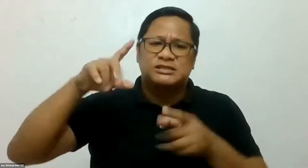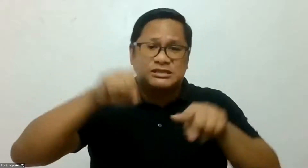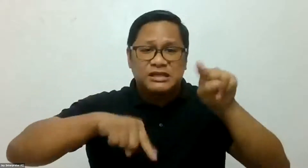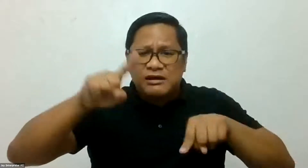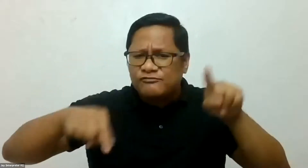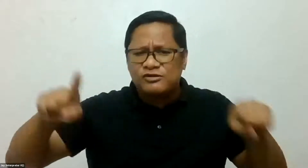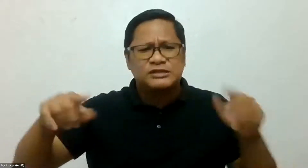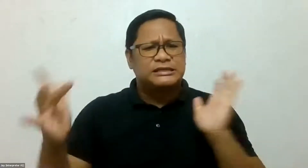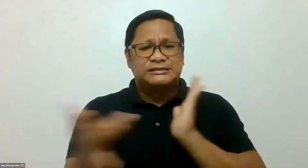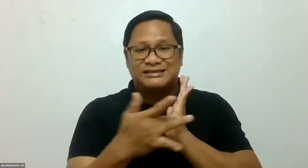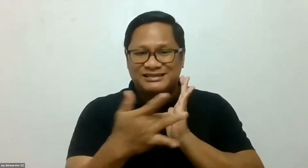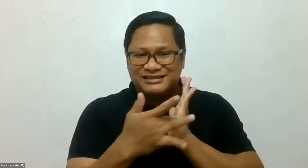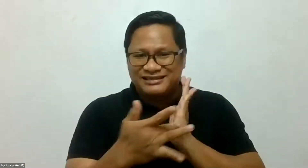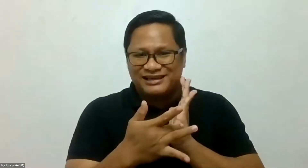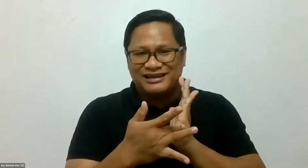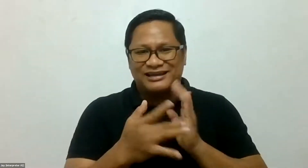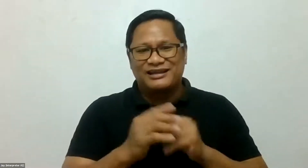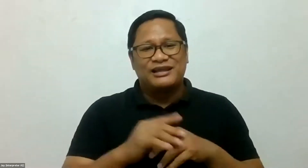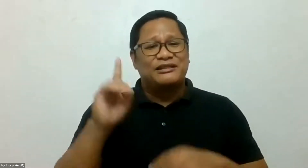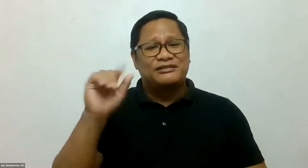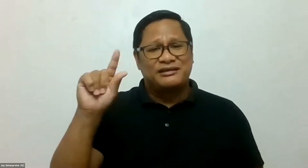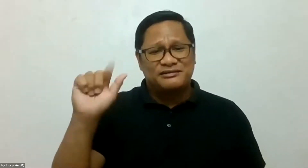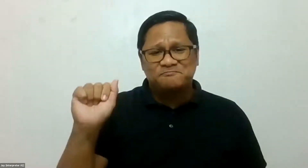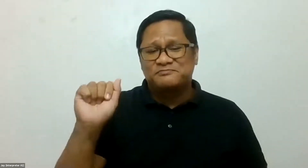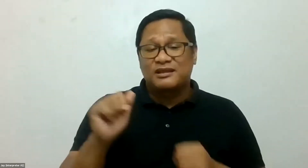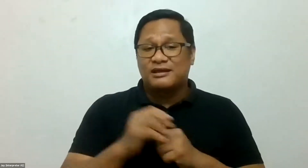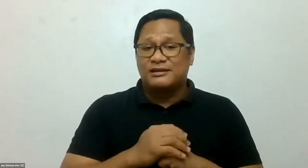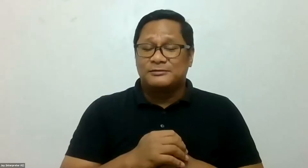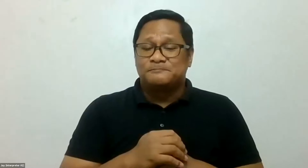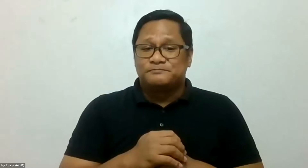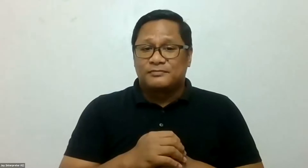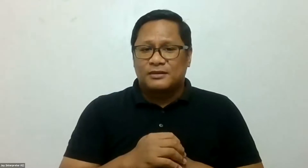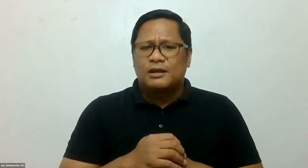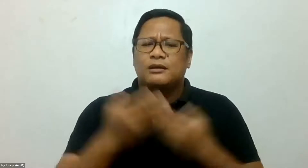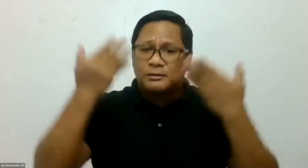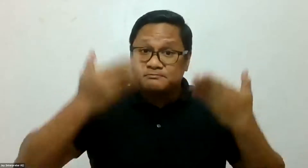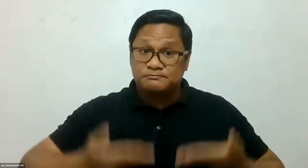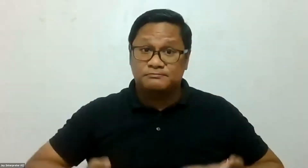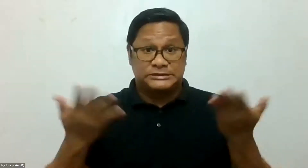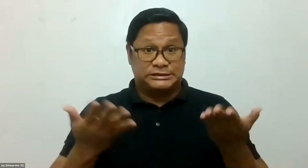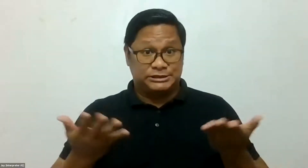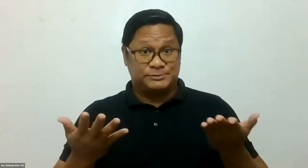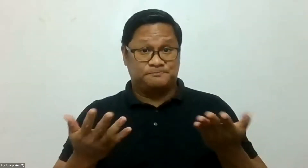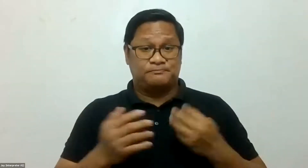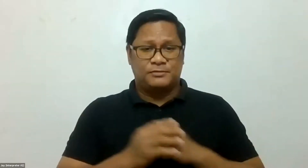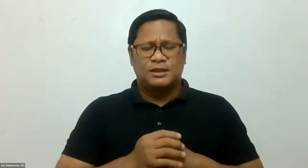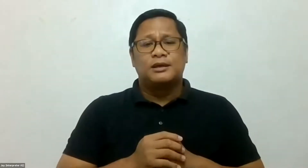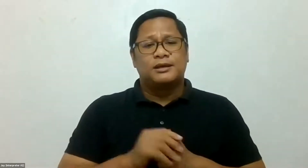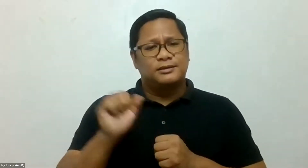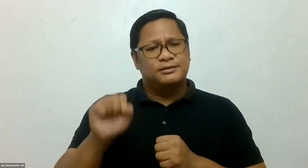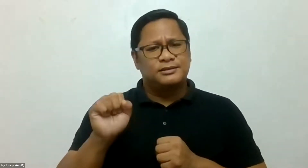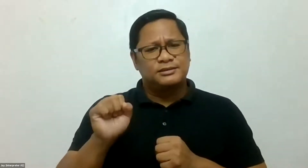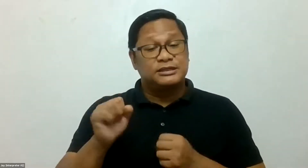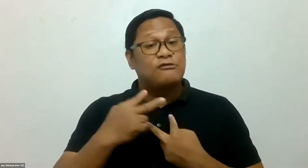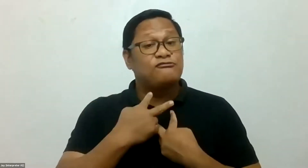very technical data. And I am here really as a